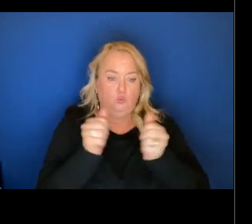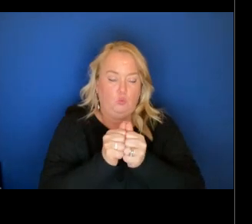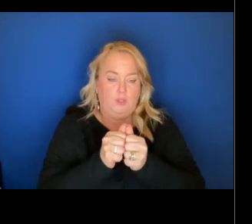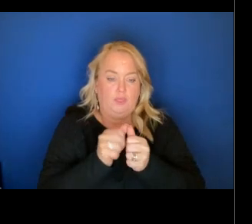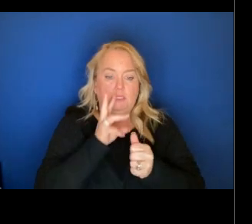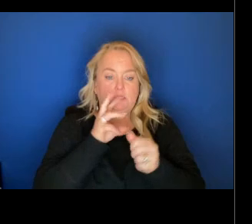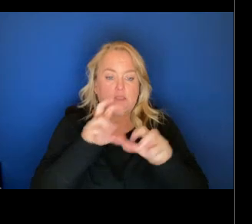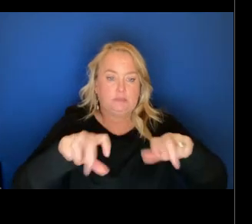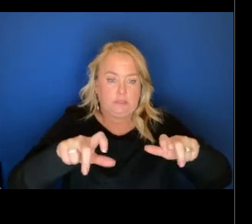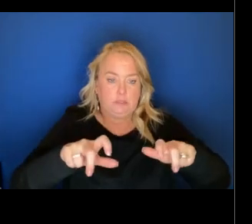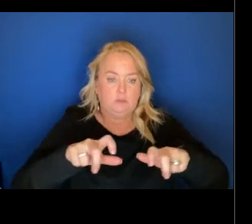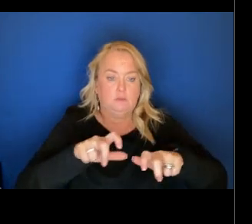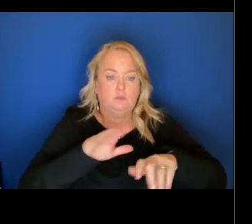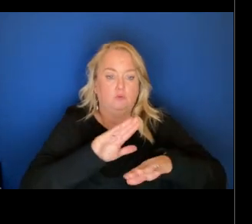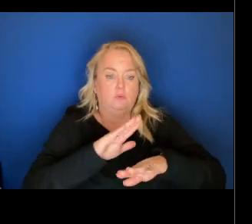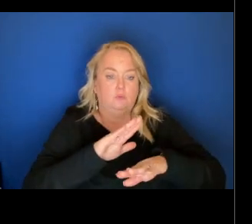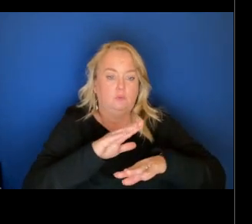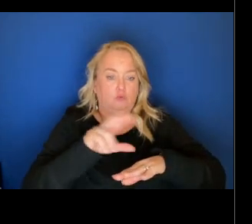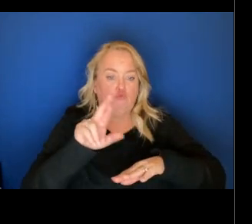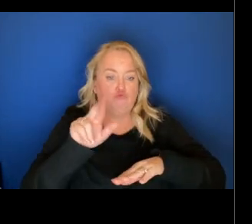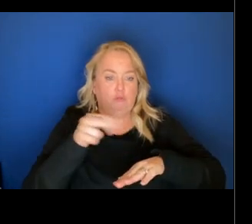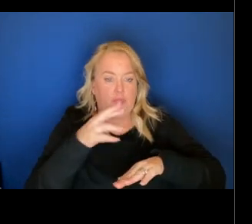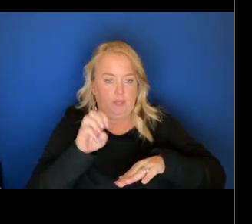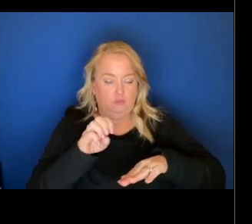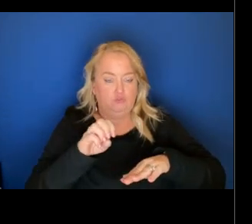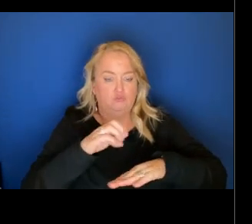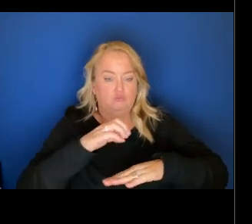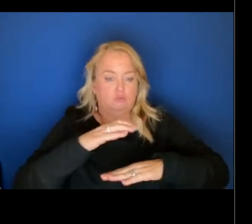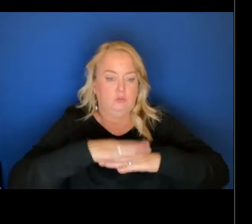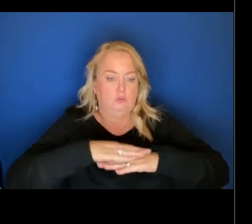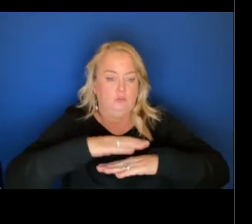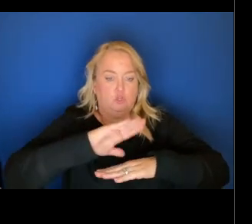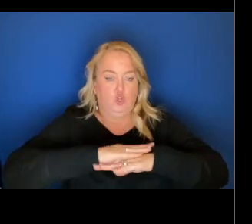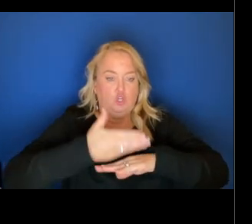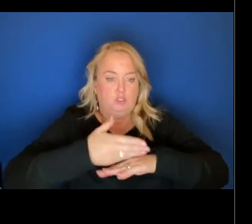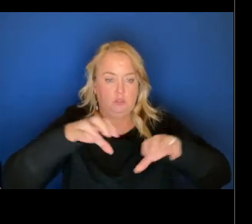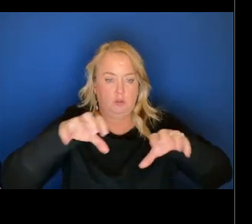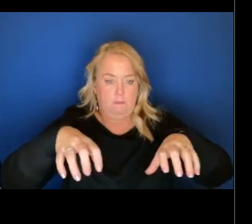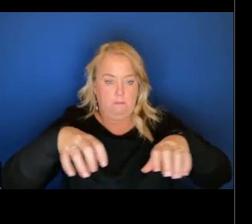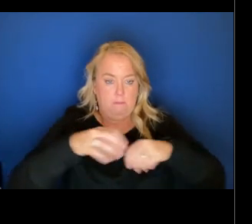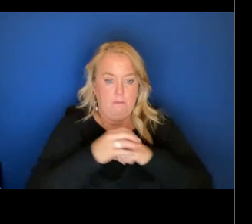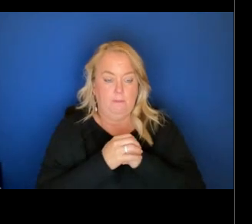sink, range, or cooktop at its base.